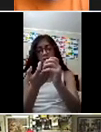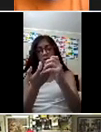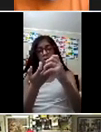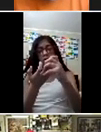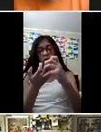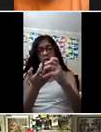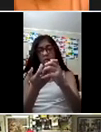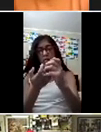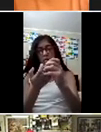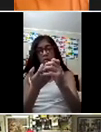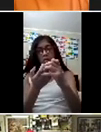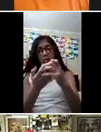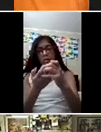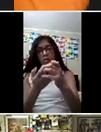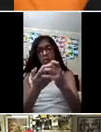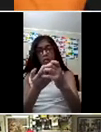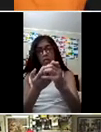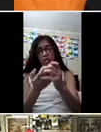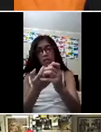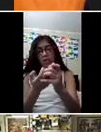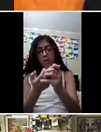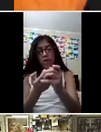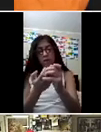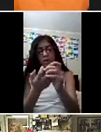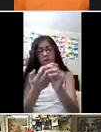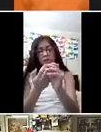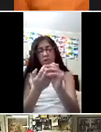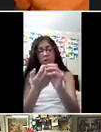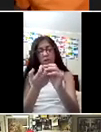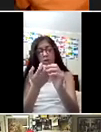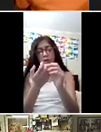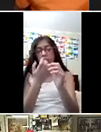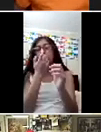Right. But they didn't follow God. They didn't follow God.